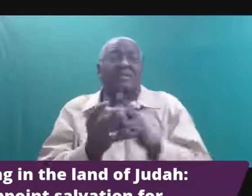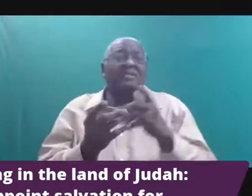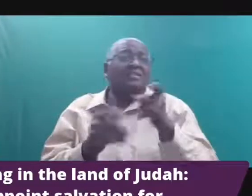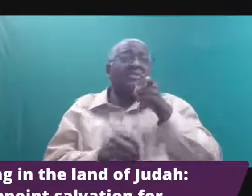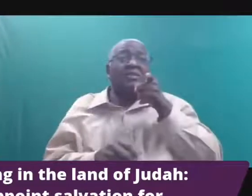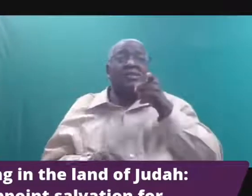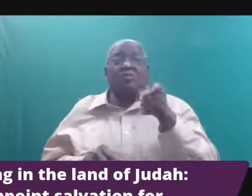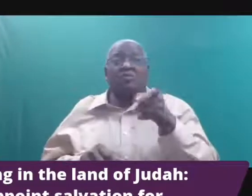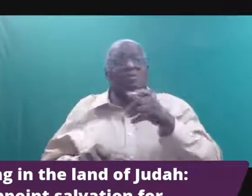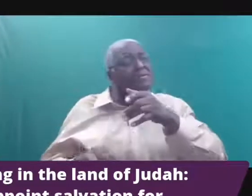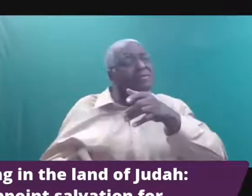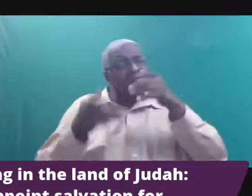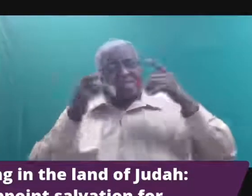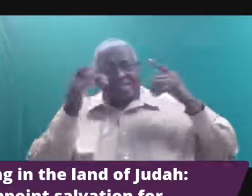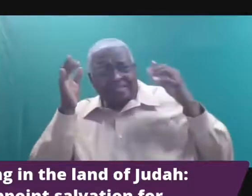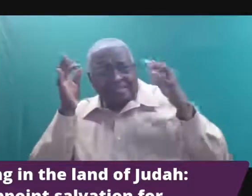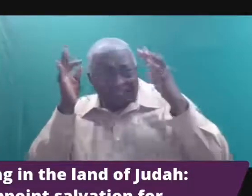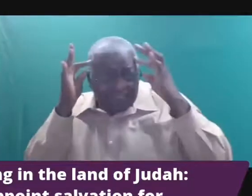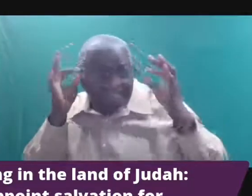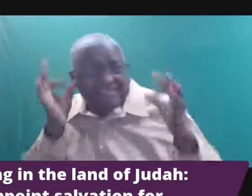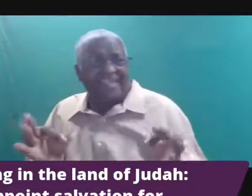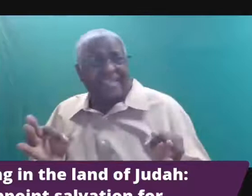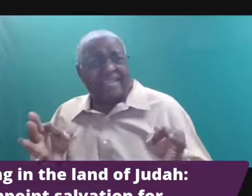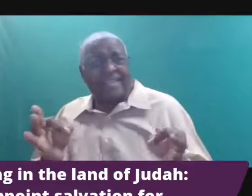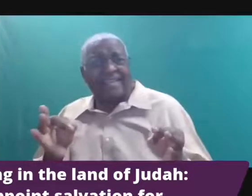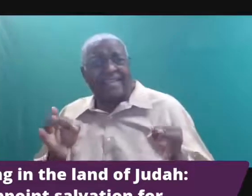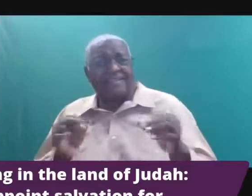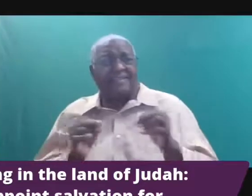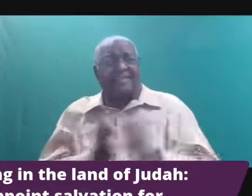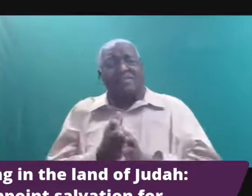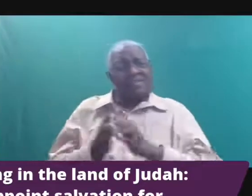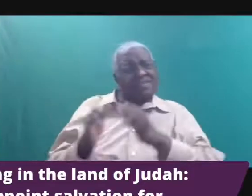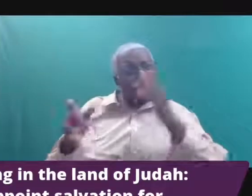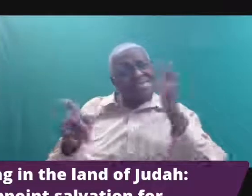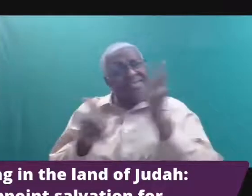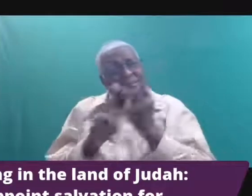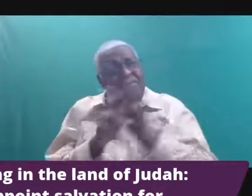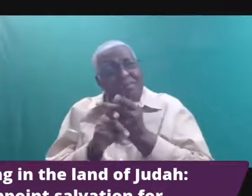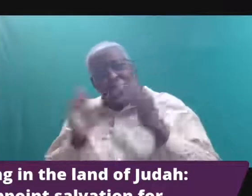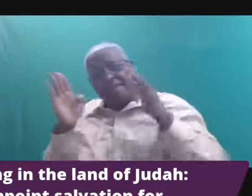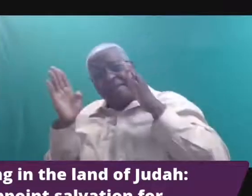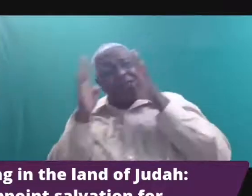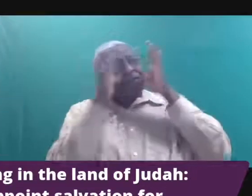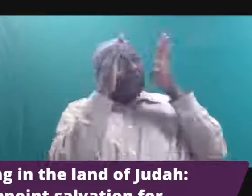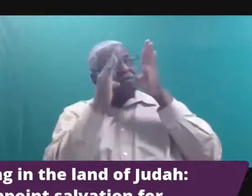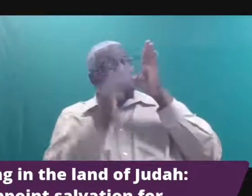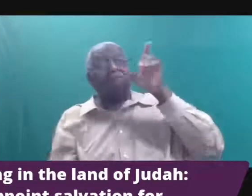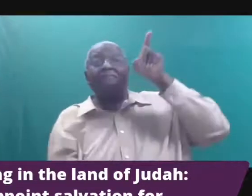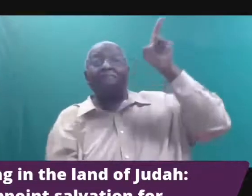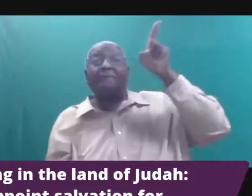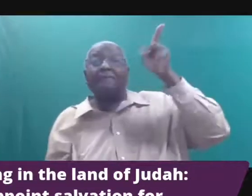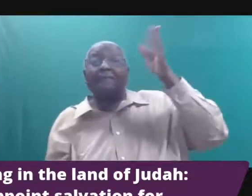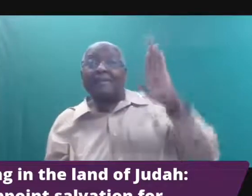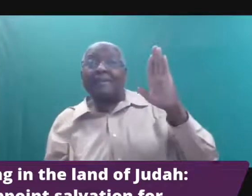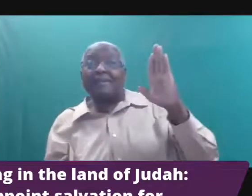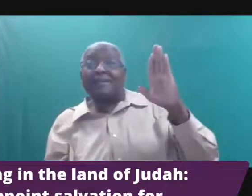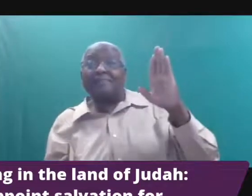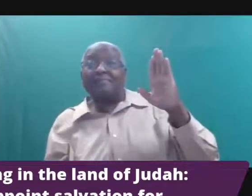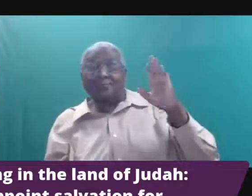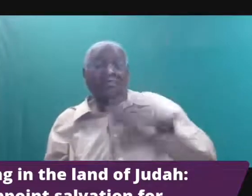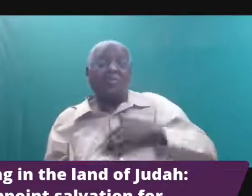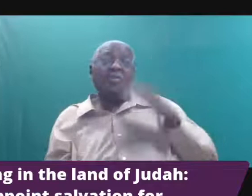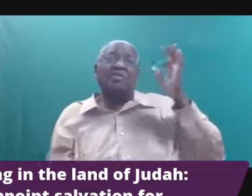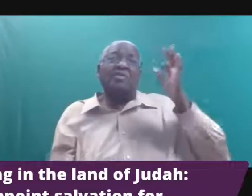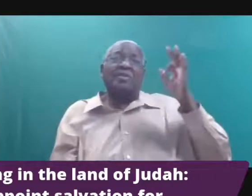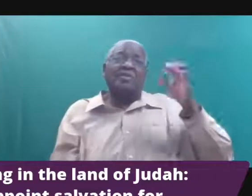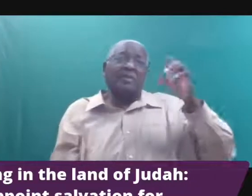you make up your mind to fix your gaze on God. Listen, can I tell you what it looks like? We preached it for watch night.